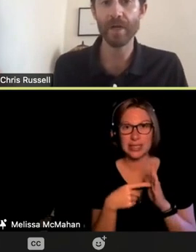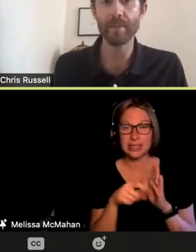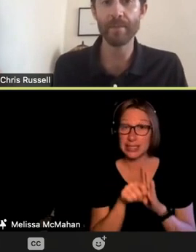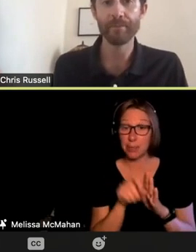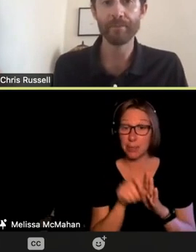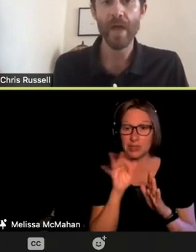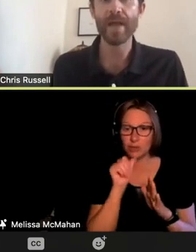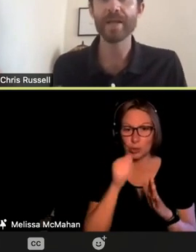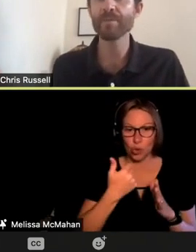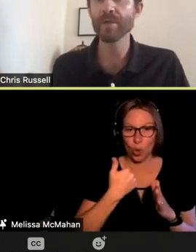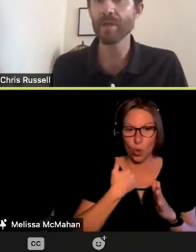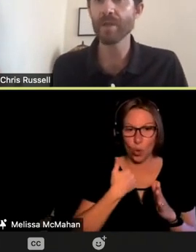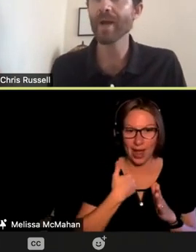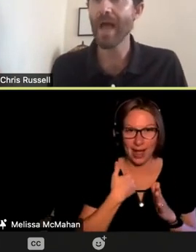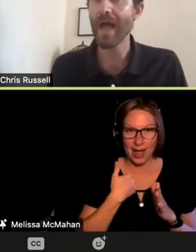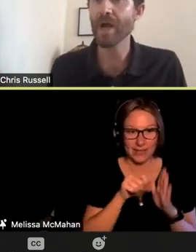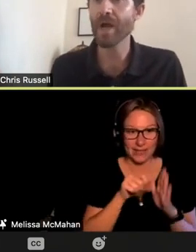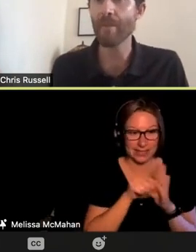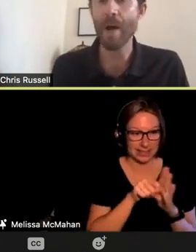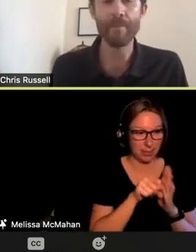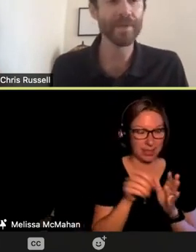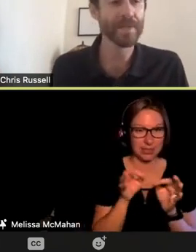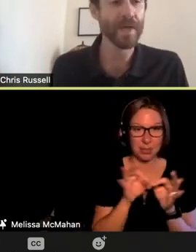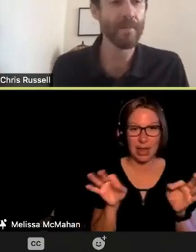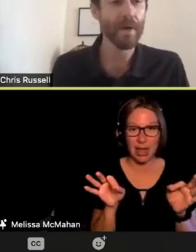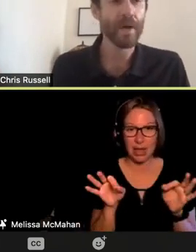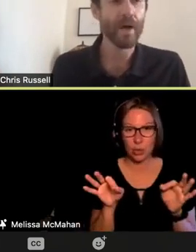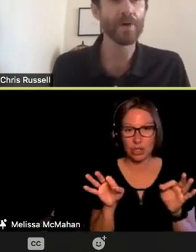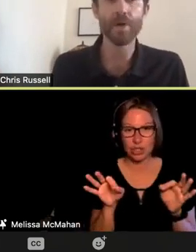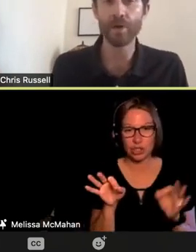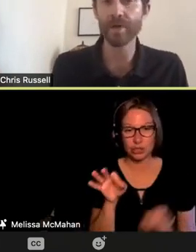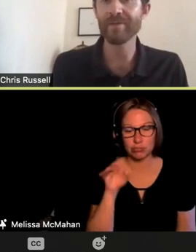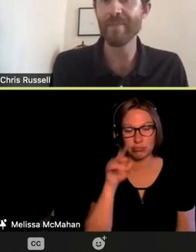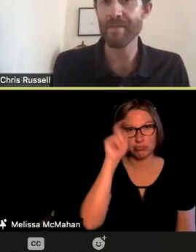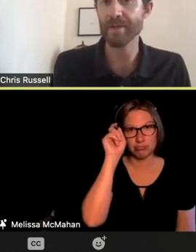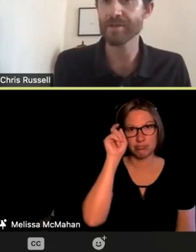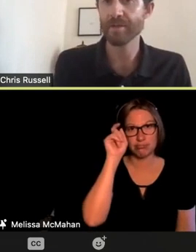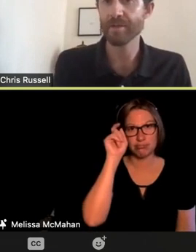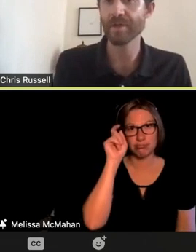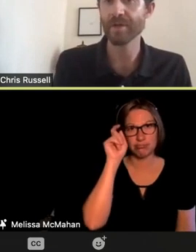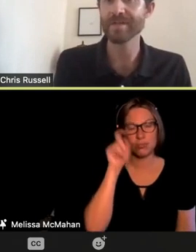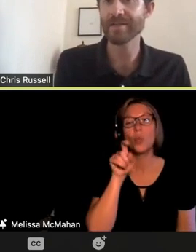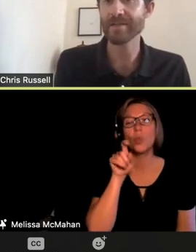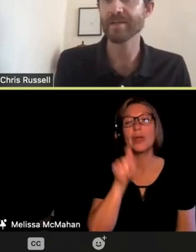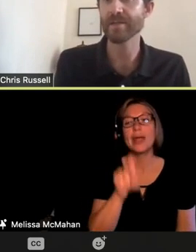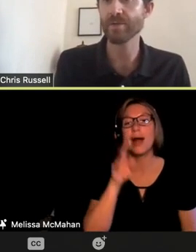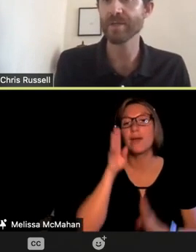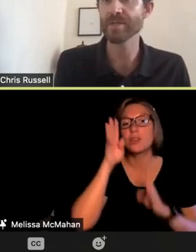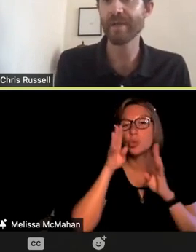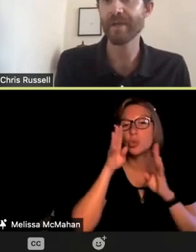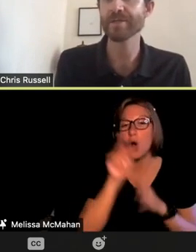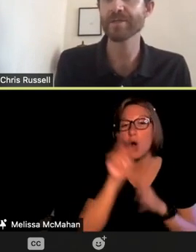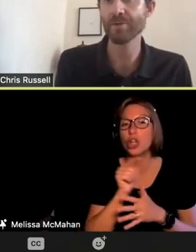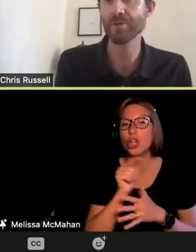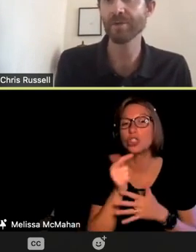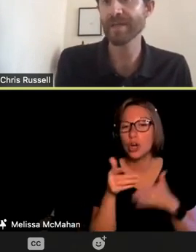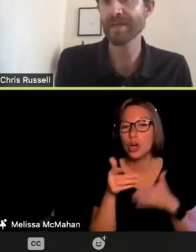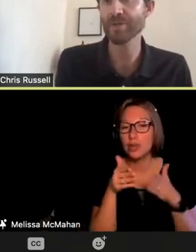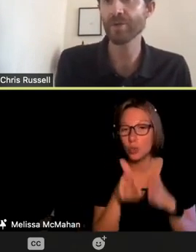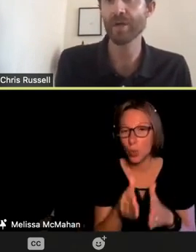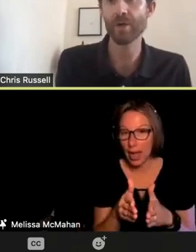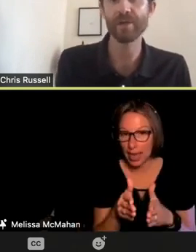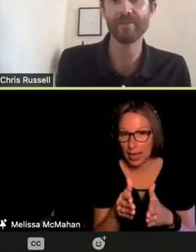big predicament, and it's something that we're going to have to come up with some alternative methods for assessing students in phase